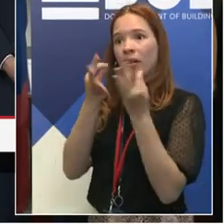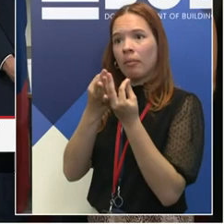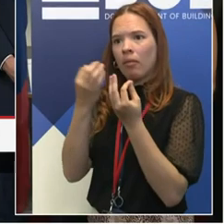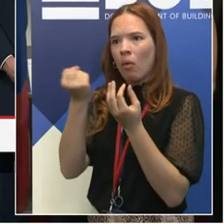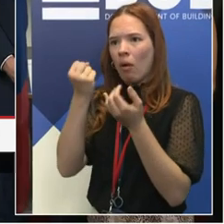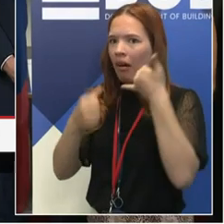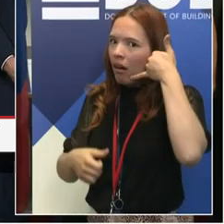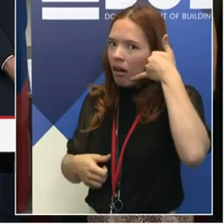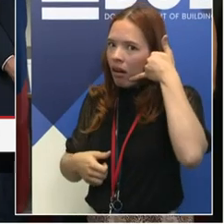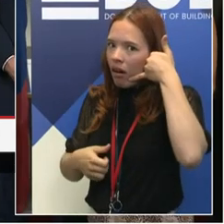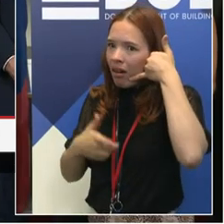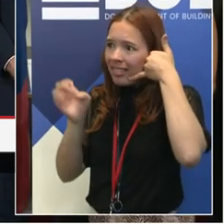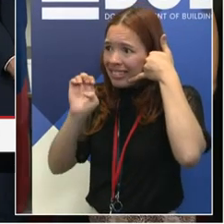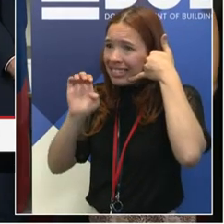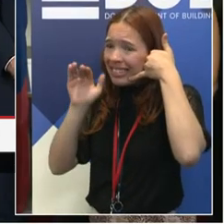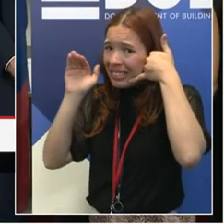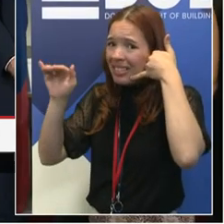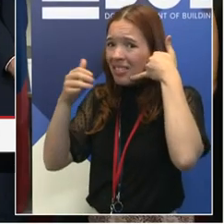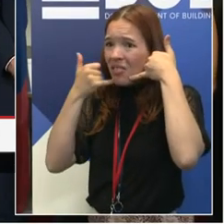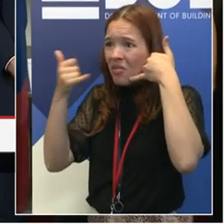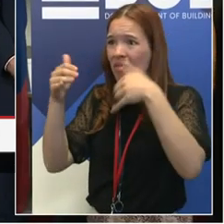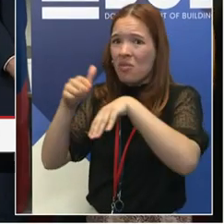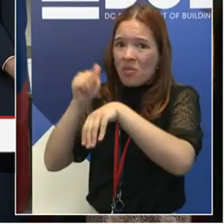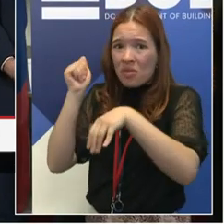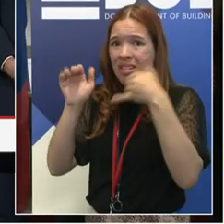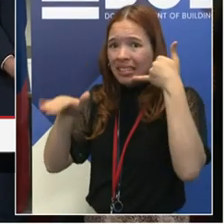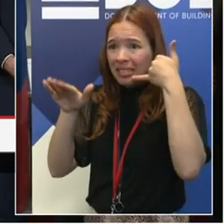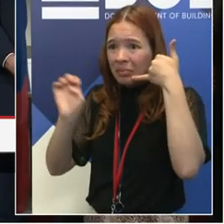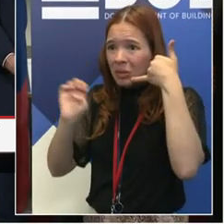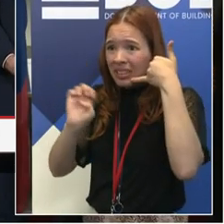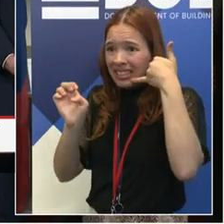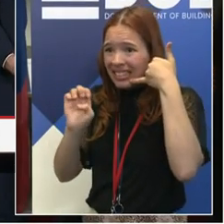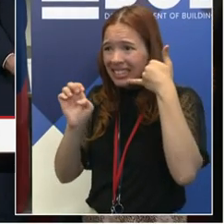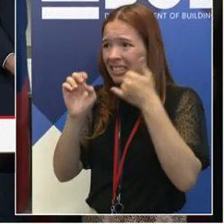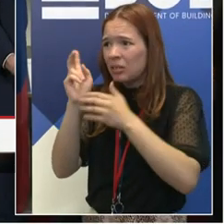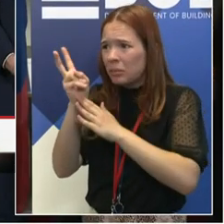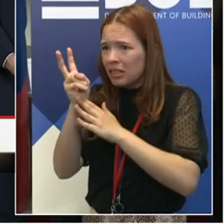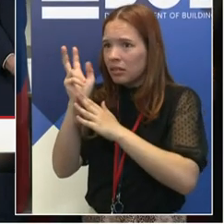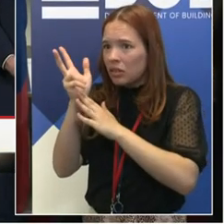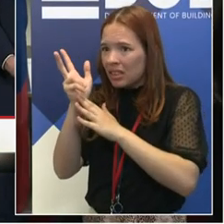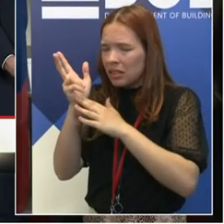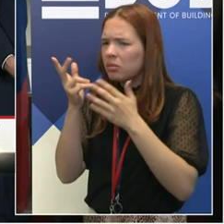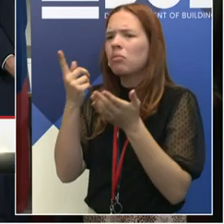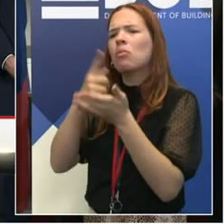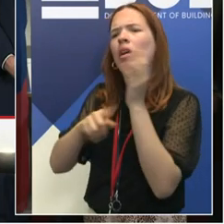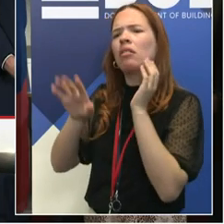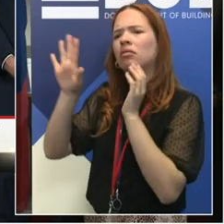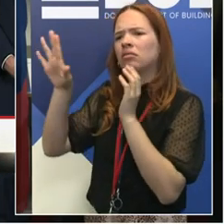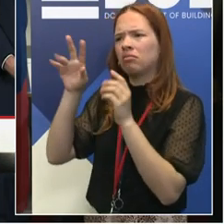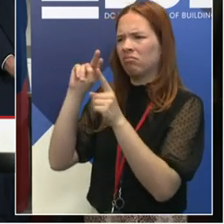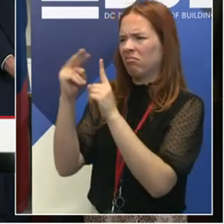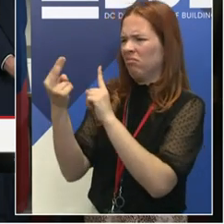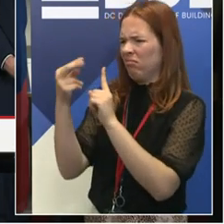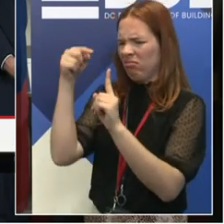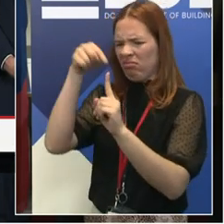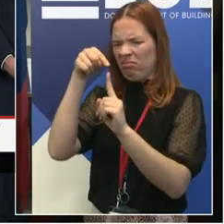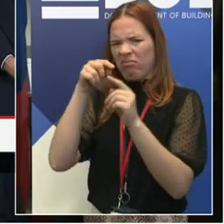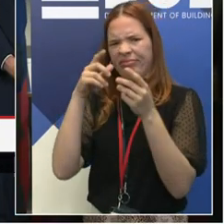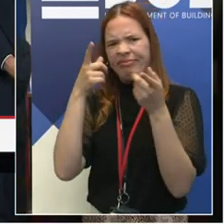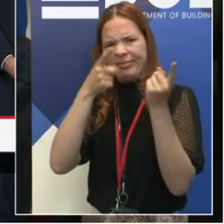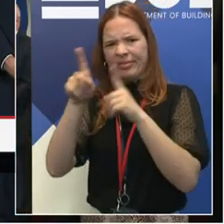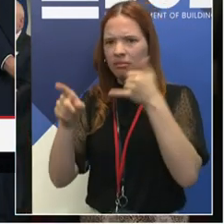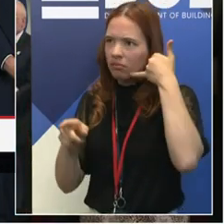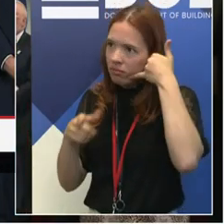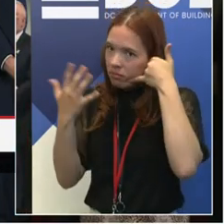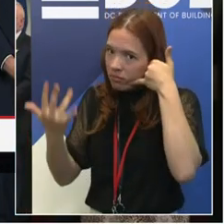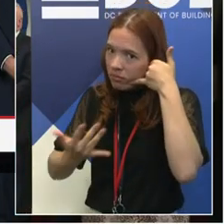your concerns about people being on hold with the 911 call center? And does the 911 call center have enough employees,